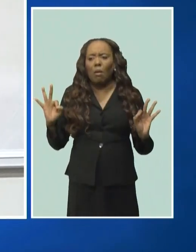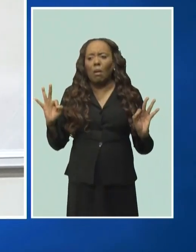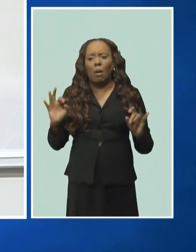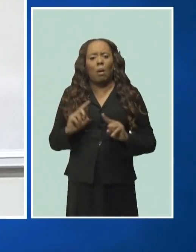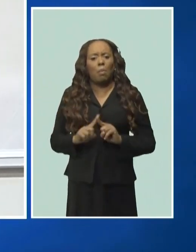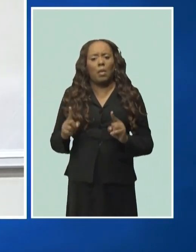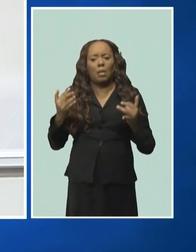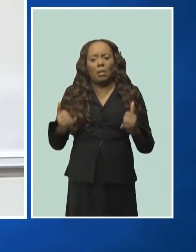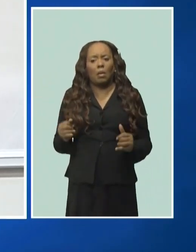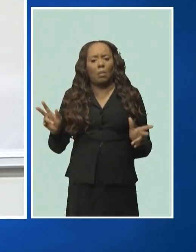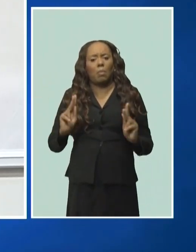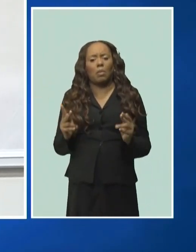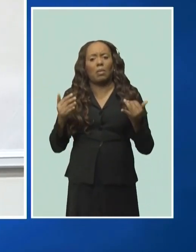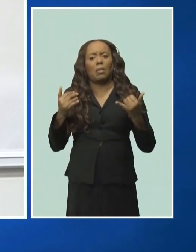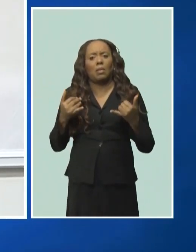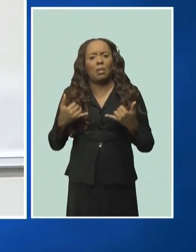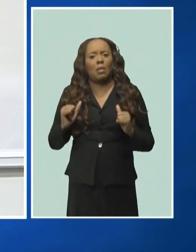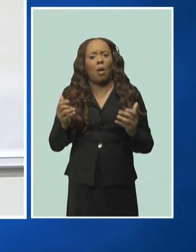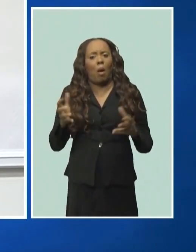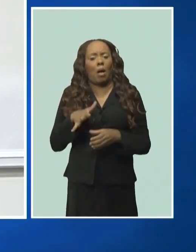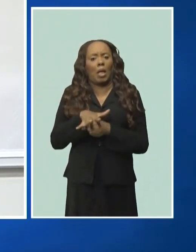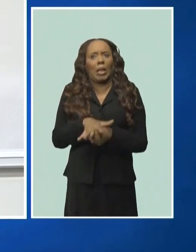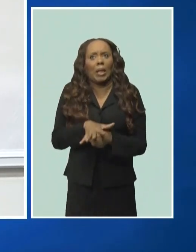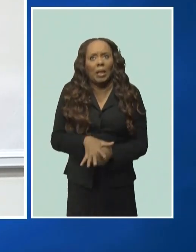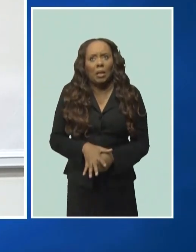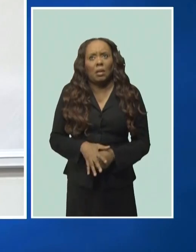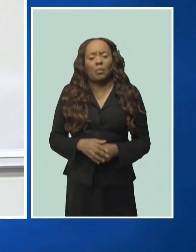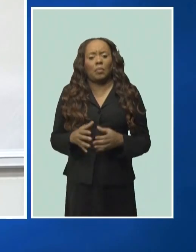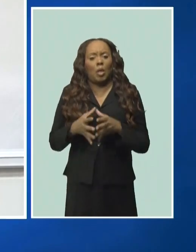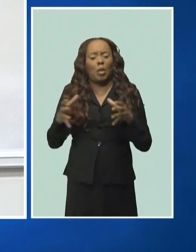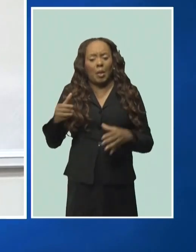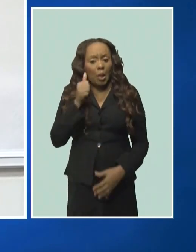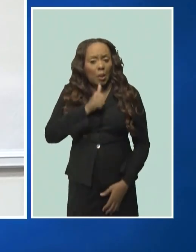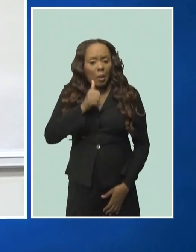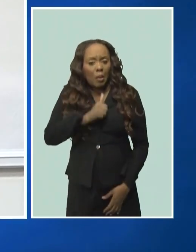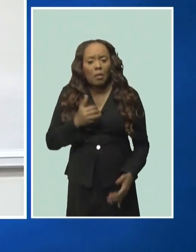a generation of girls who are not making